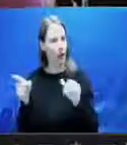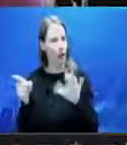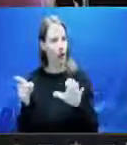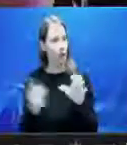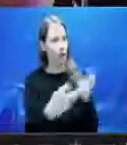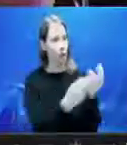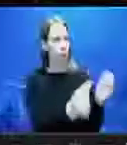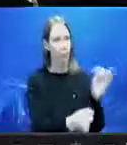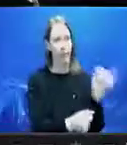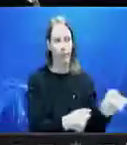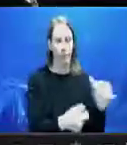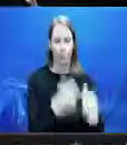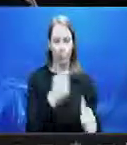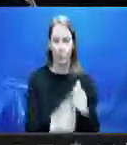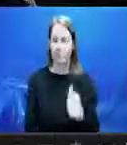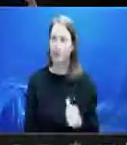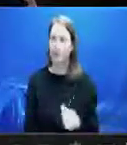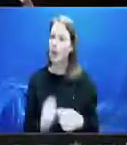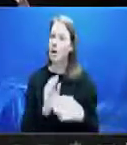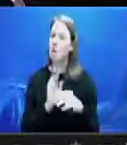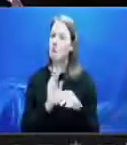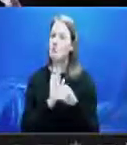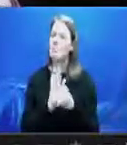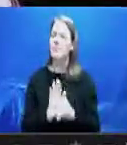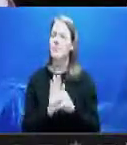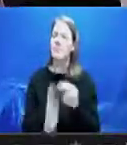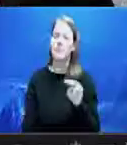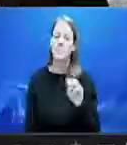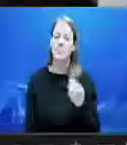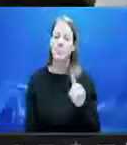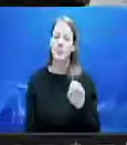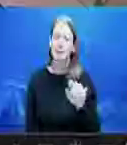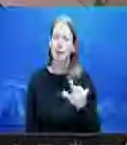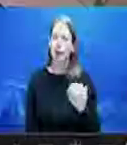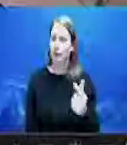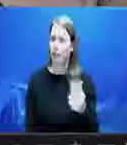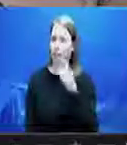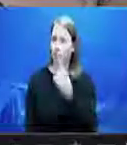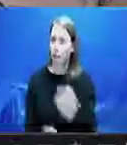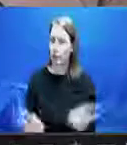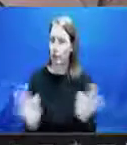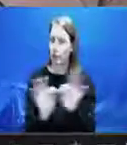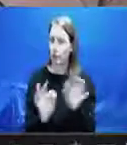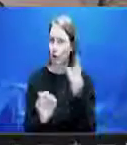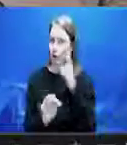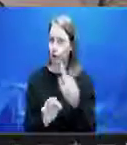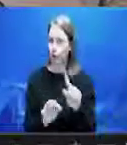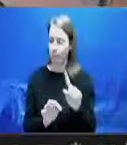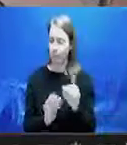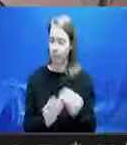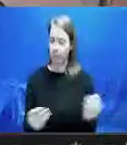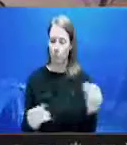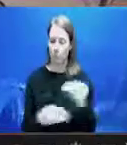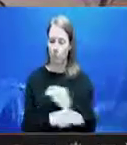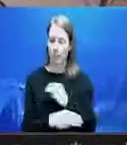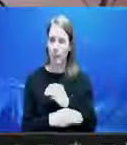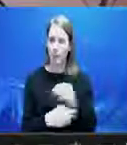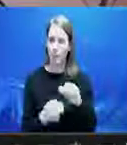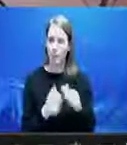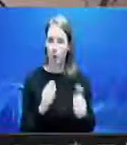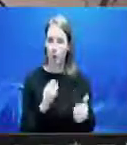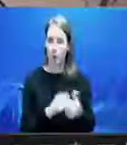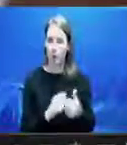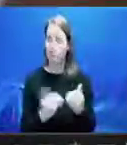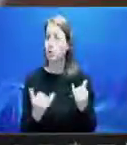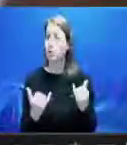important part of instruction in Jose Rios' algebra and trigonometry class. Today, his students are using logarithms to figure out how long it will take